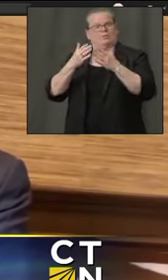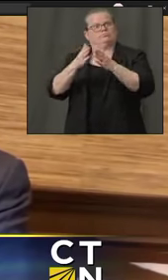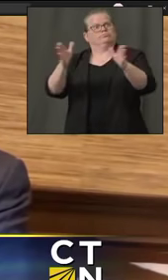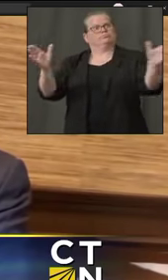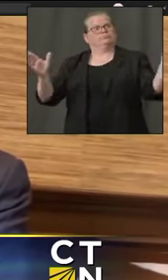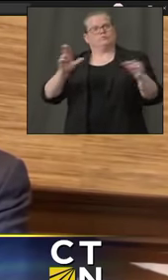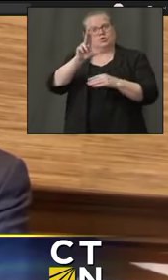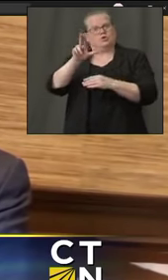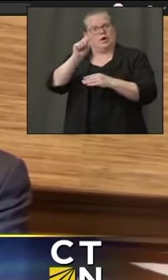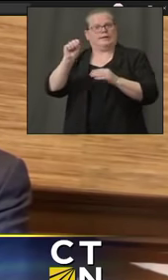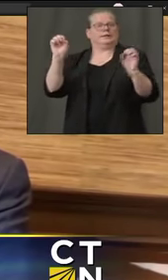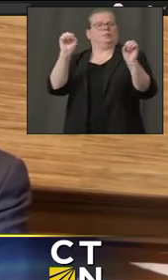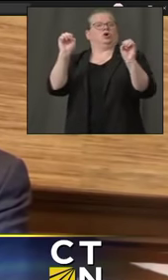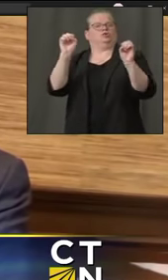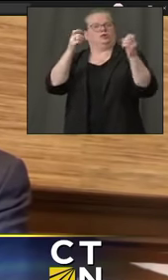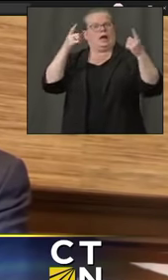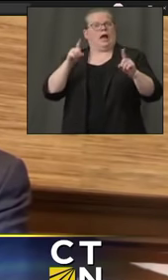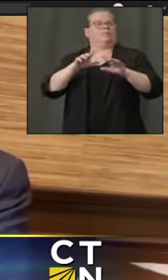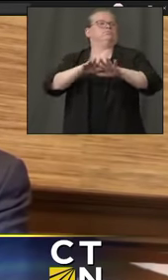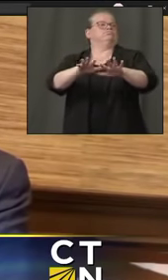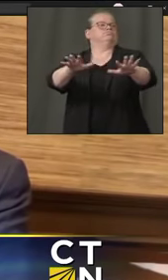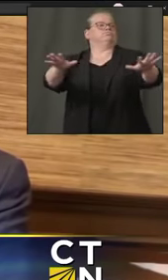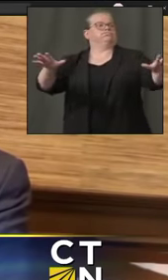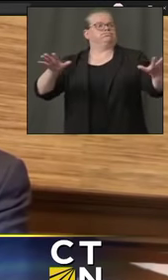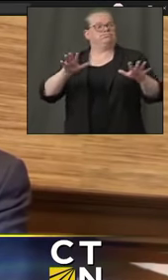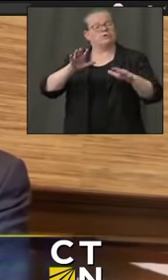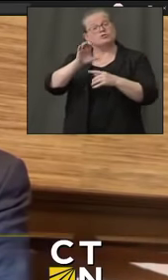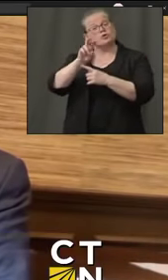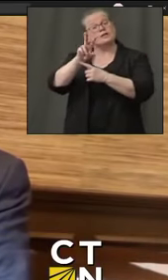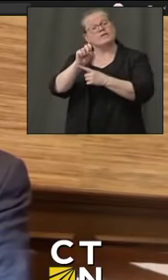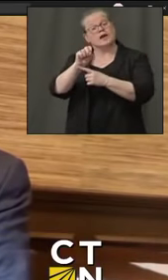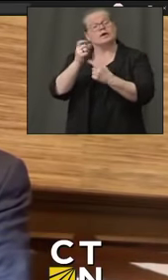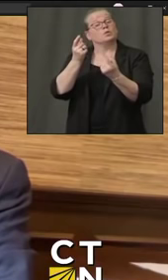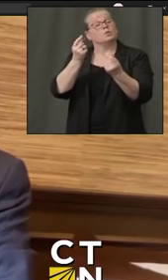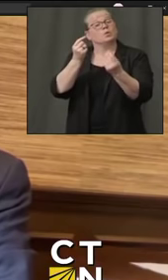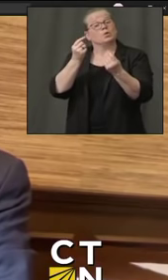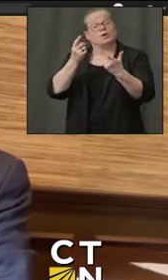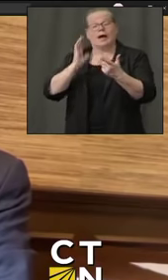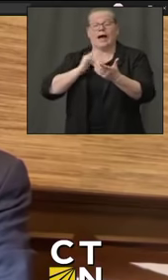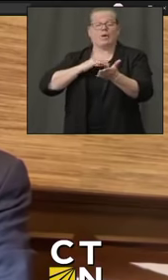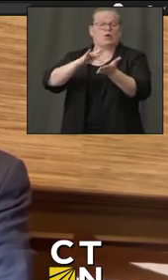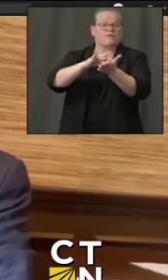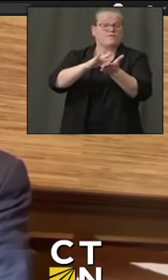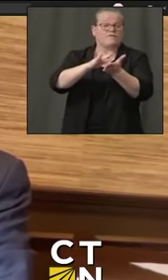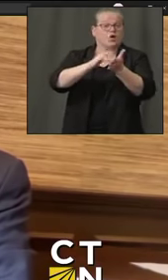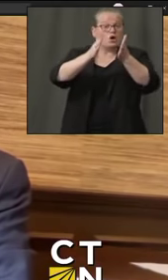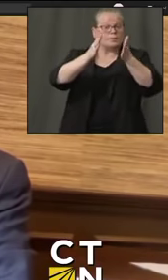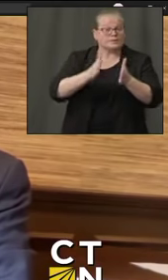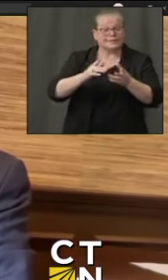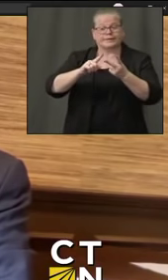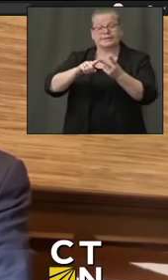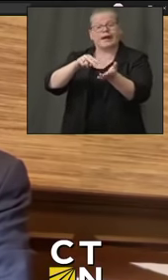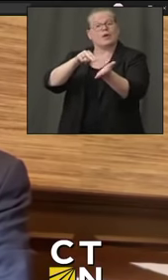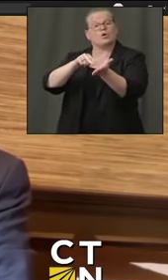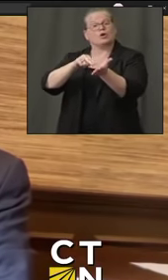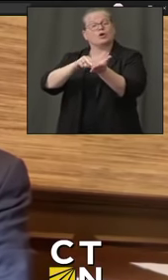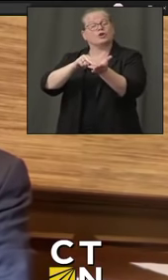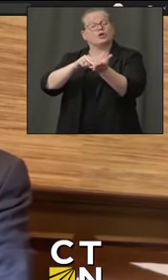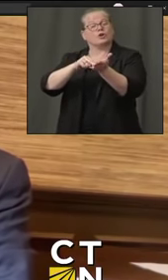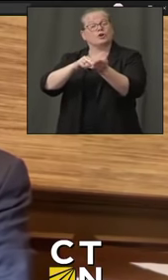expanding services and expanding scope of care that our pharmacists, our nurse practitioners are now being permitted to